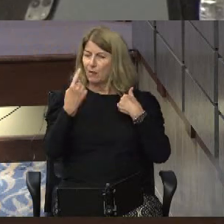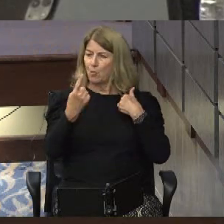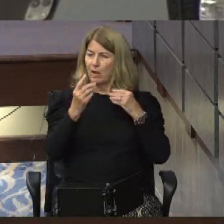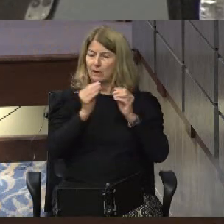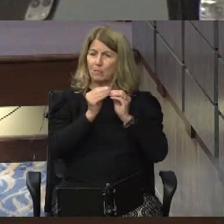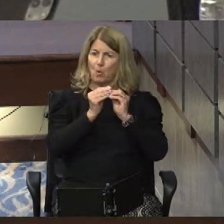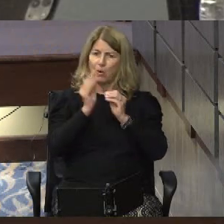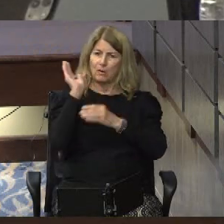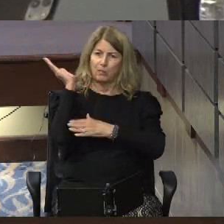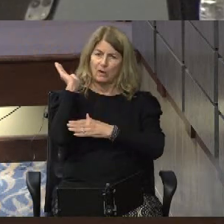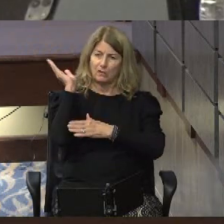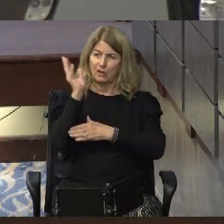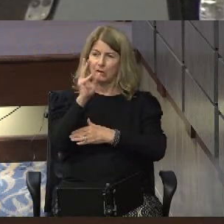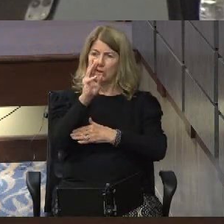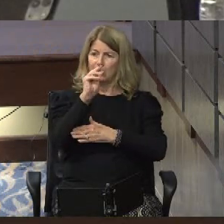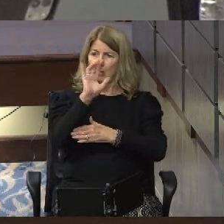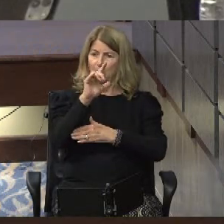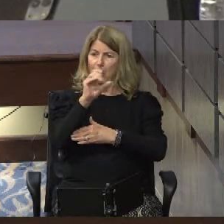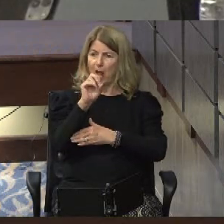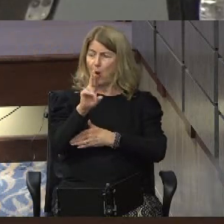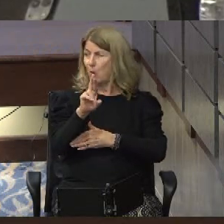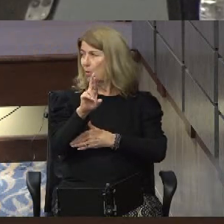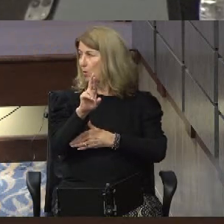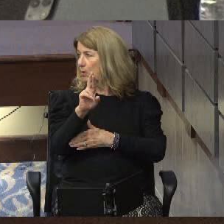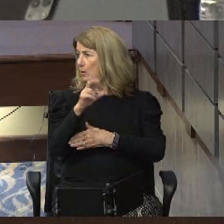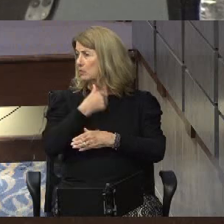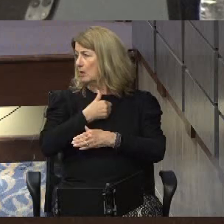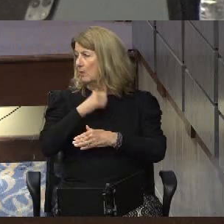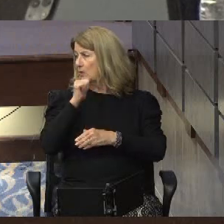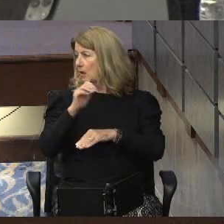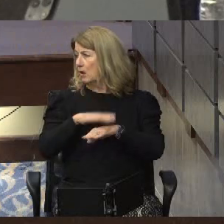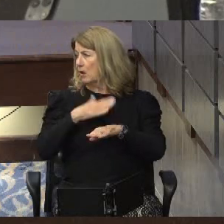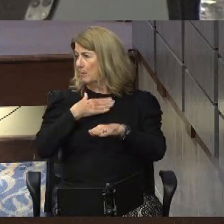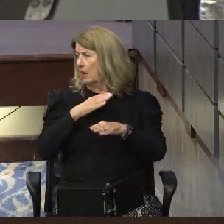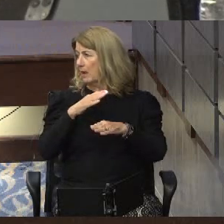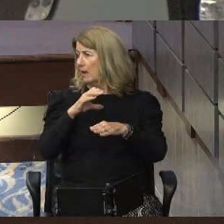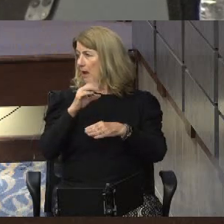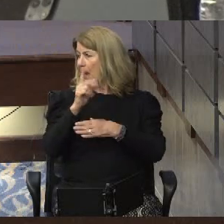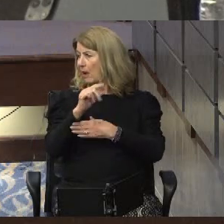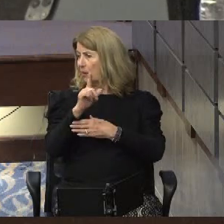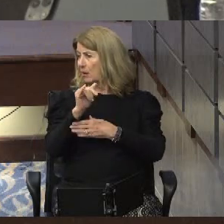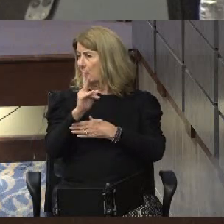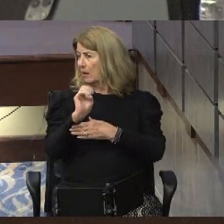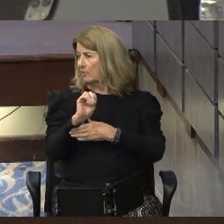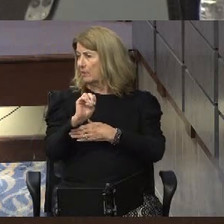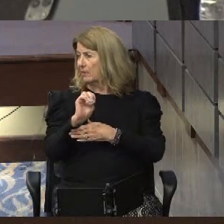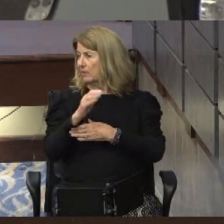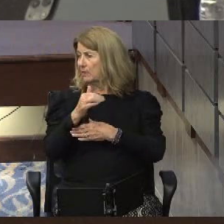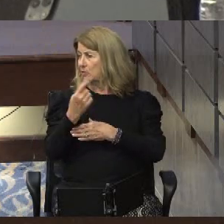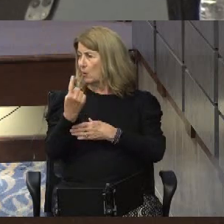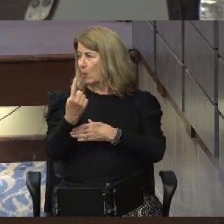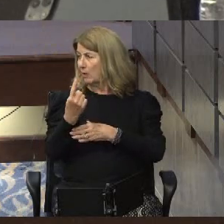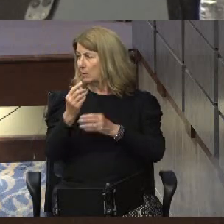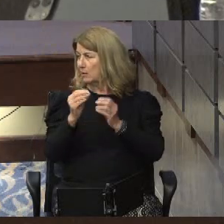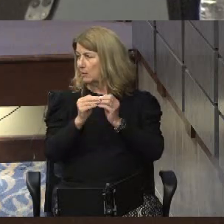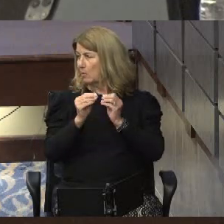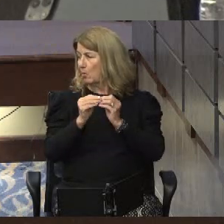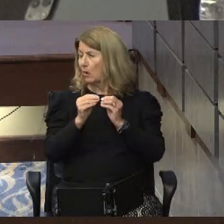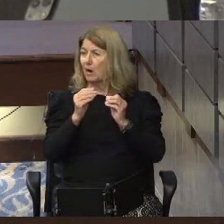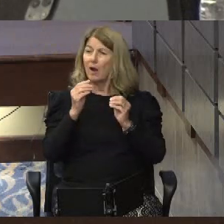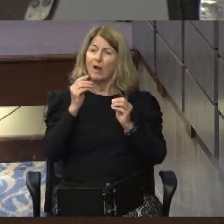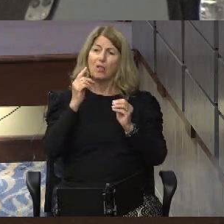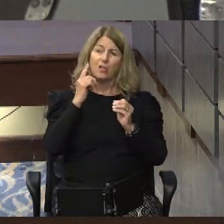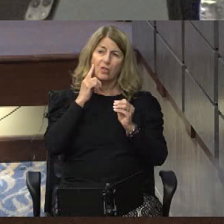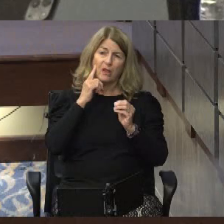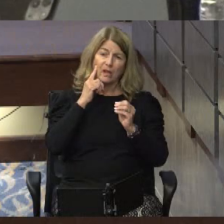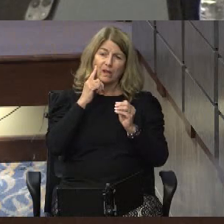Mayor. Sorry, it's just not on my outline. I knew that we'd... Oh, okay. Homework? There is one more. Oh, that's right. It is in my outline, actually. I think it's